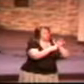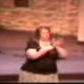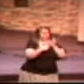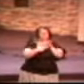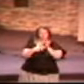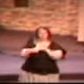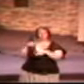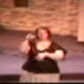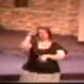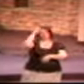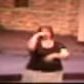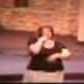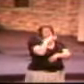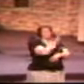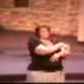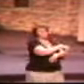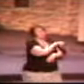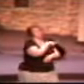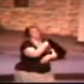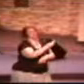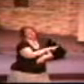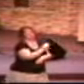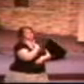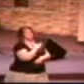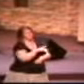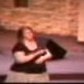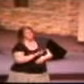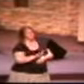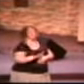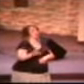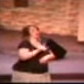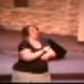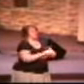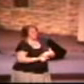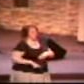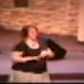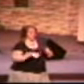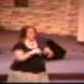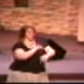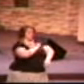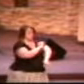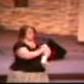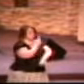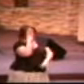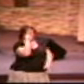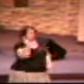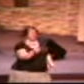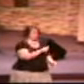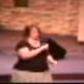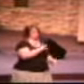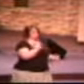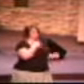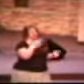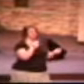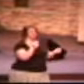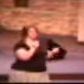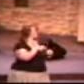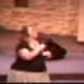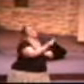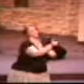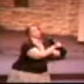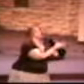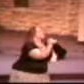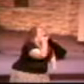and the devil said to you I will give their glory and all this authority for it has been given over to me and I will give it to anyone